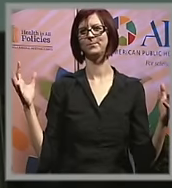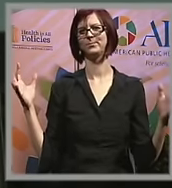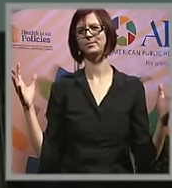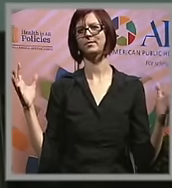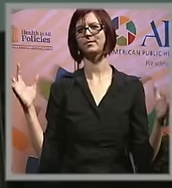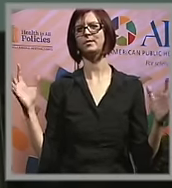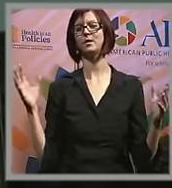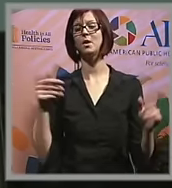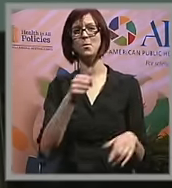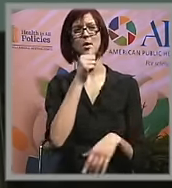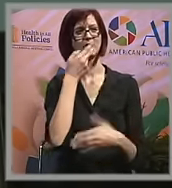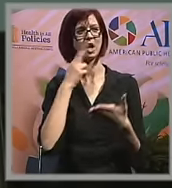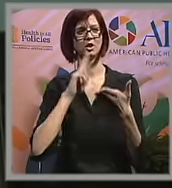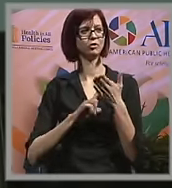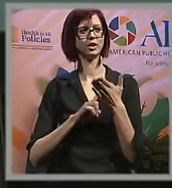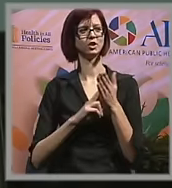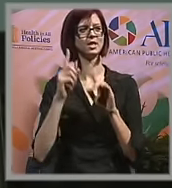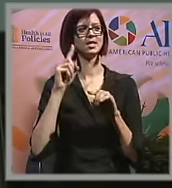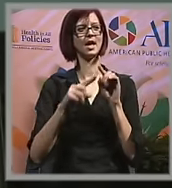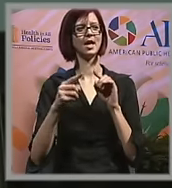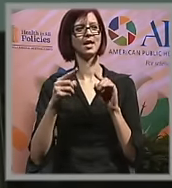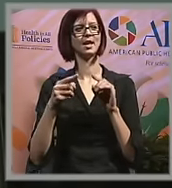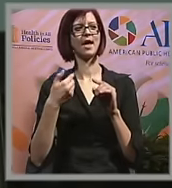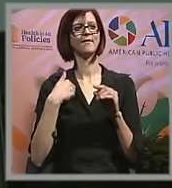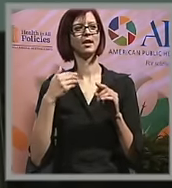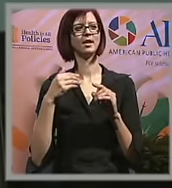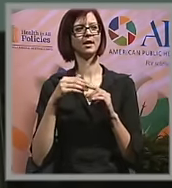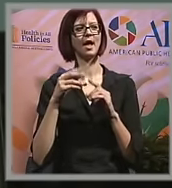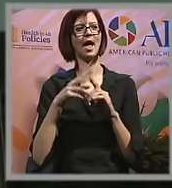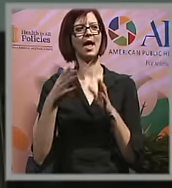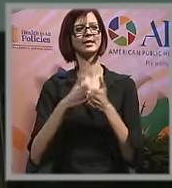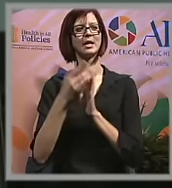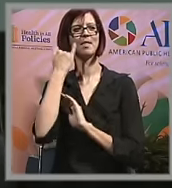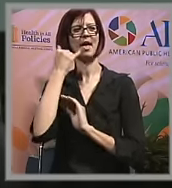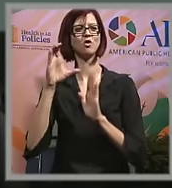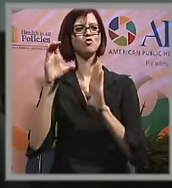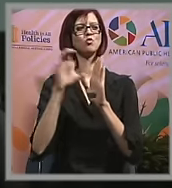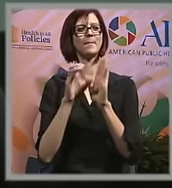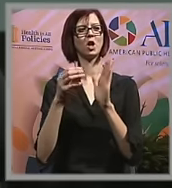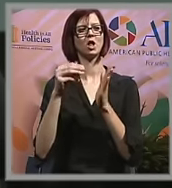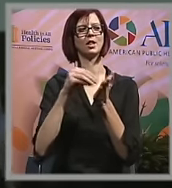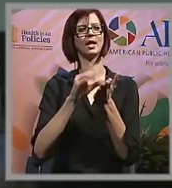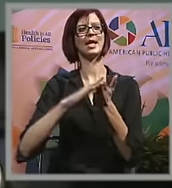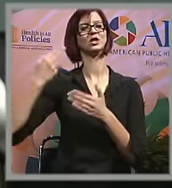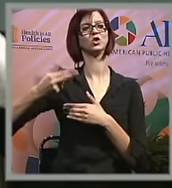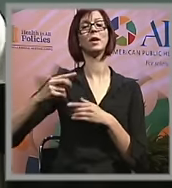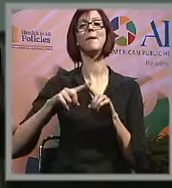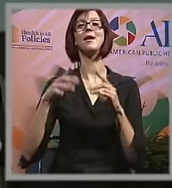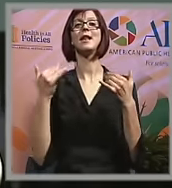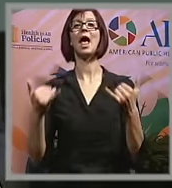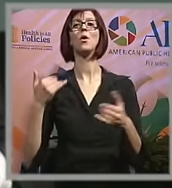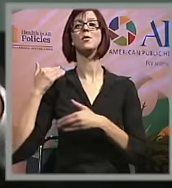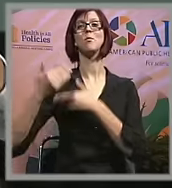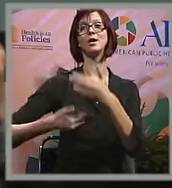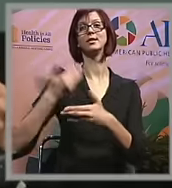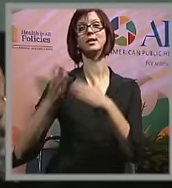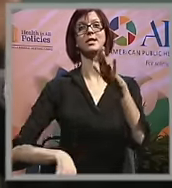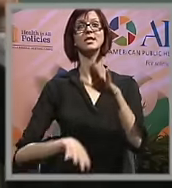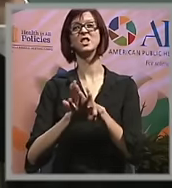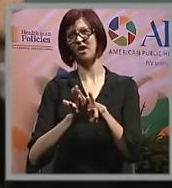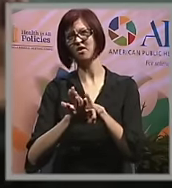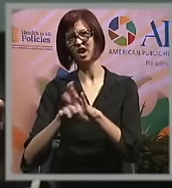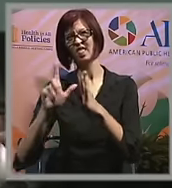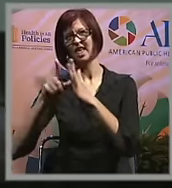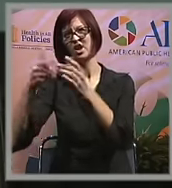cannot, at the outset on an application, ask whether somebody has a criminal history. Now, in the process, they can discover that later,